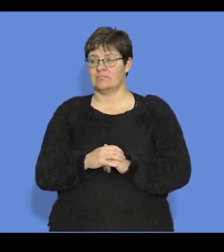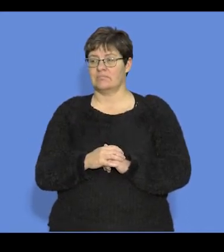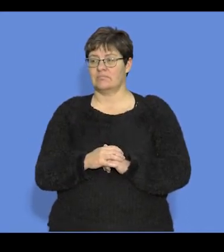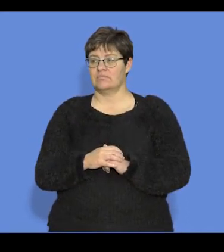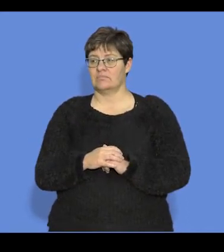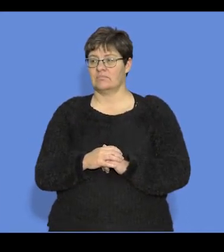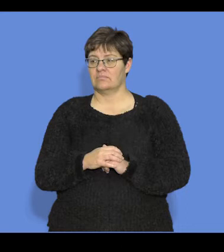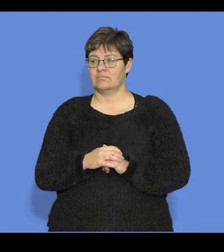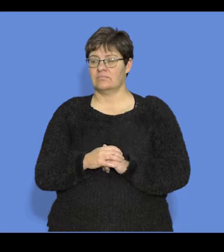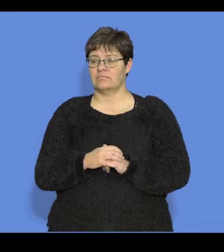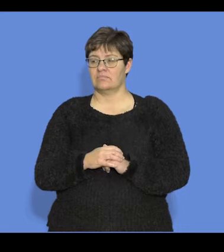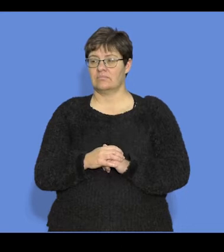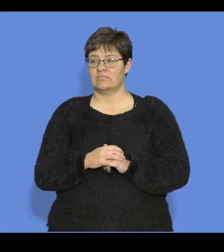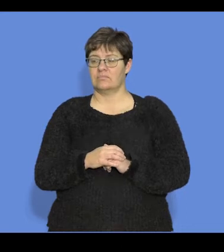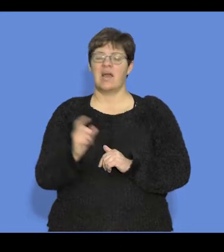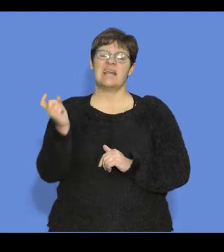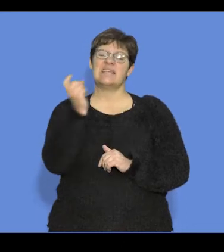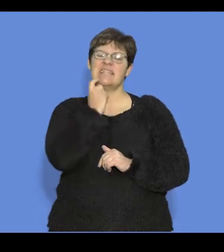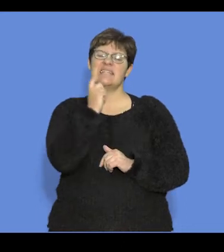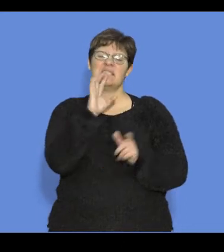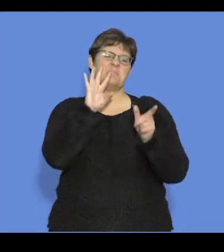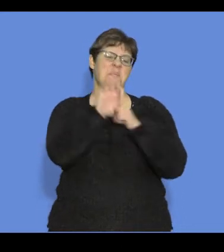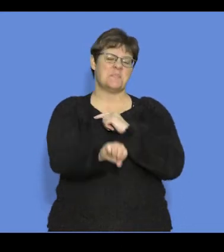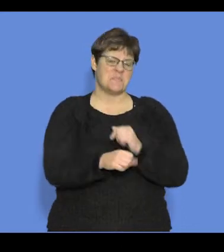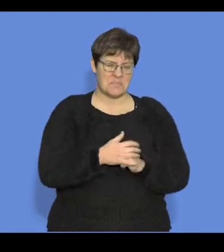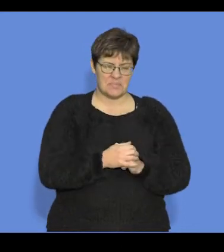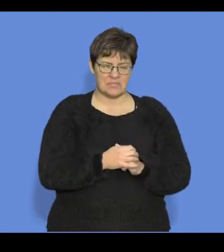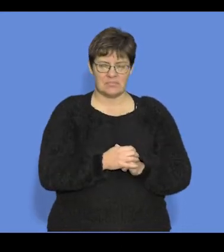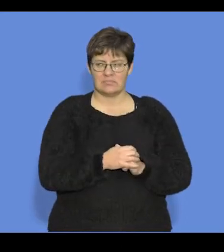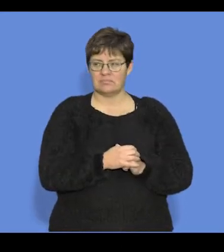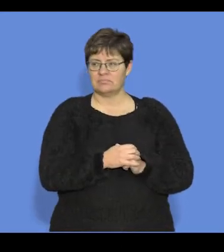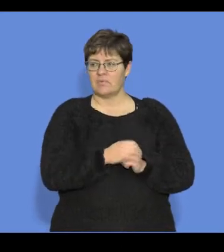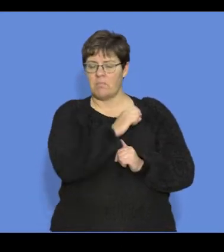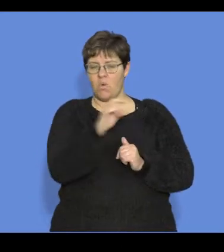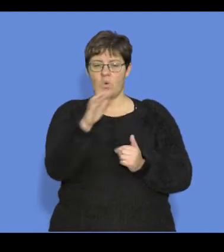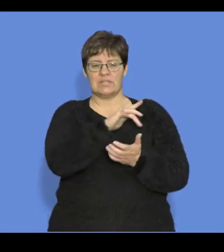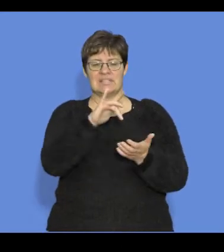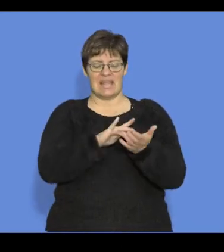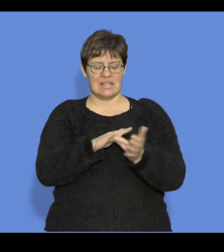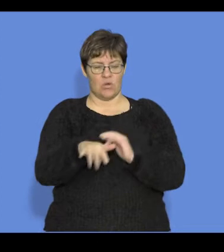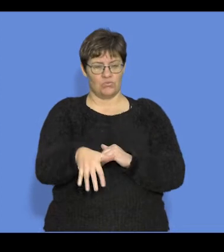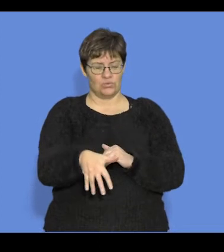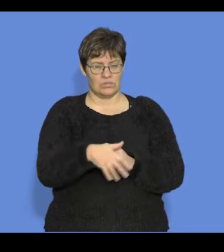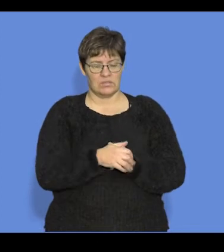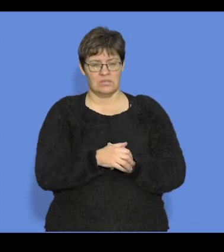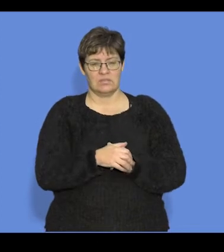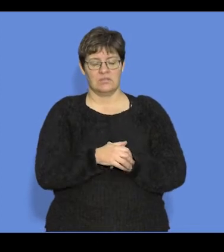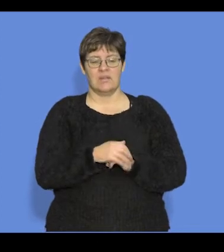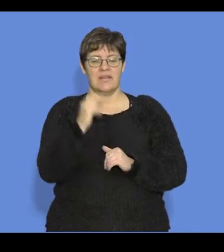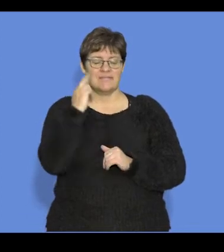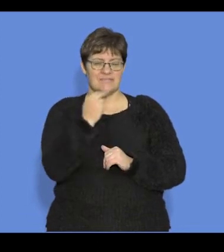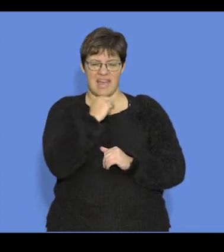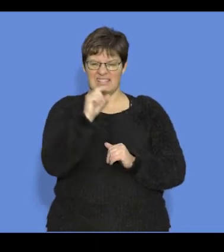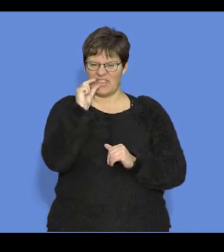here, easy to work out, towards the center of the root, nice